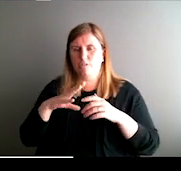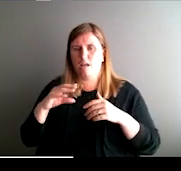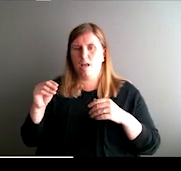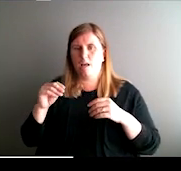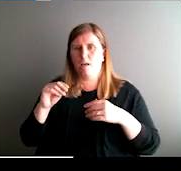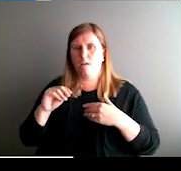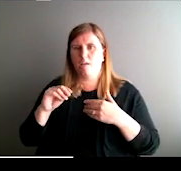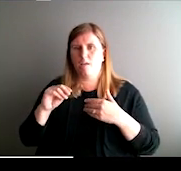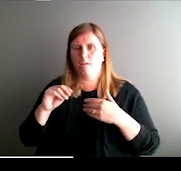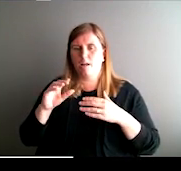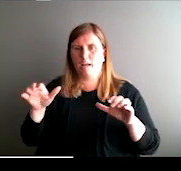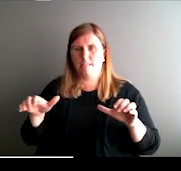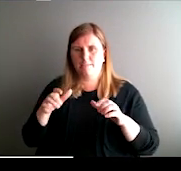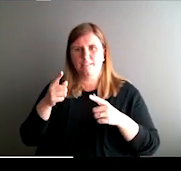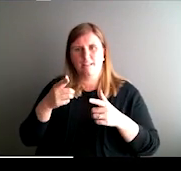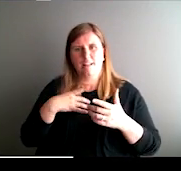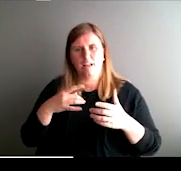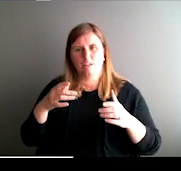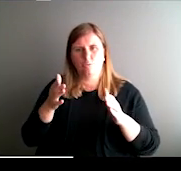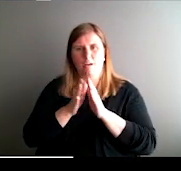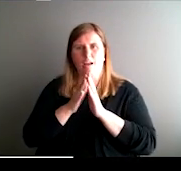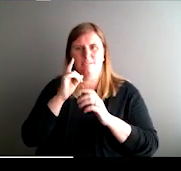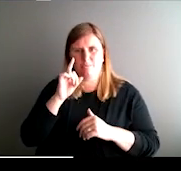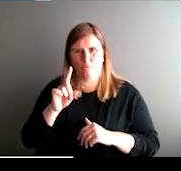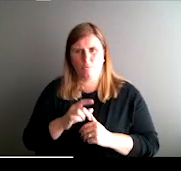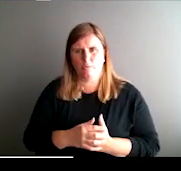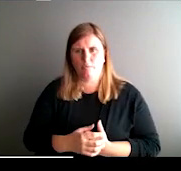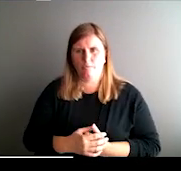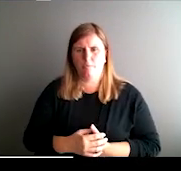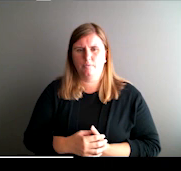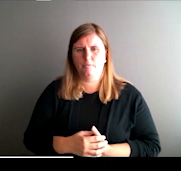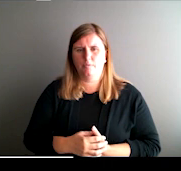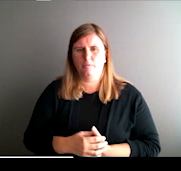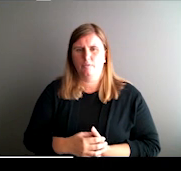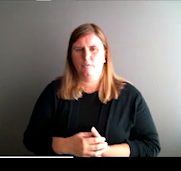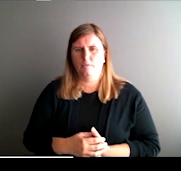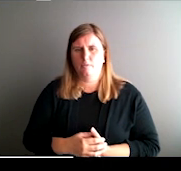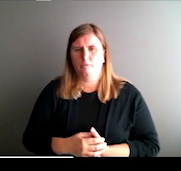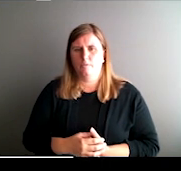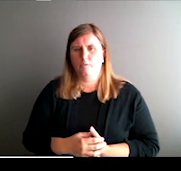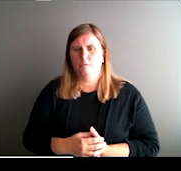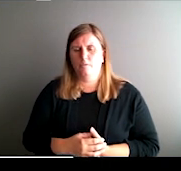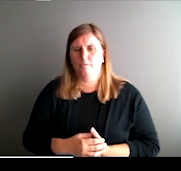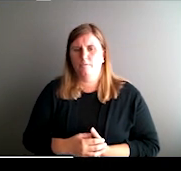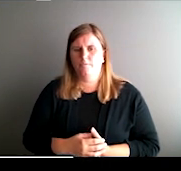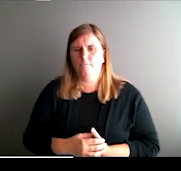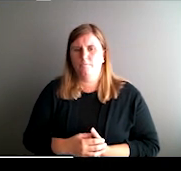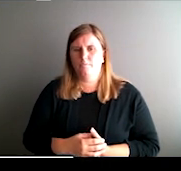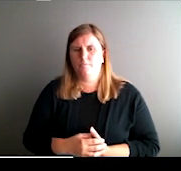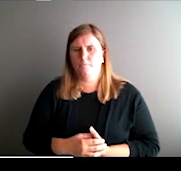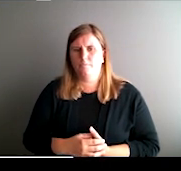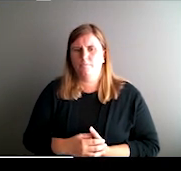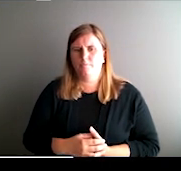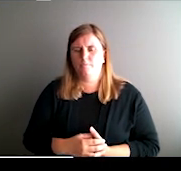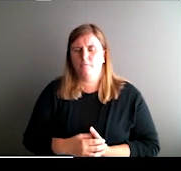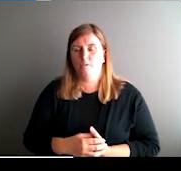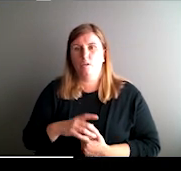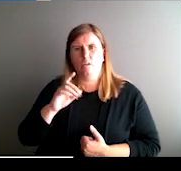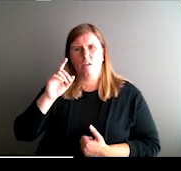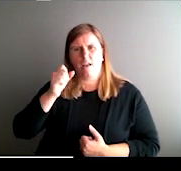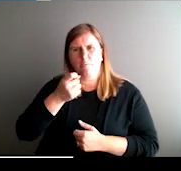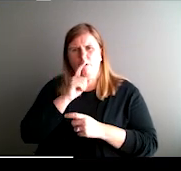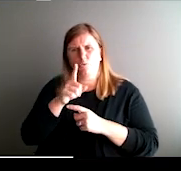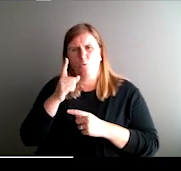any activities the student might like to ask for. You have to make sure that what the student is asking for